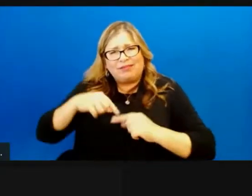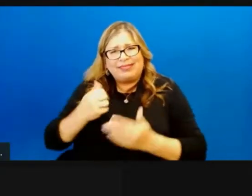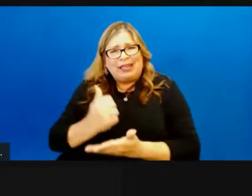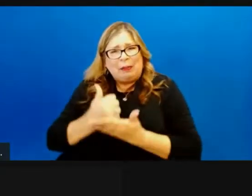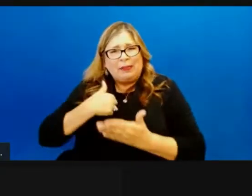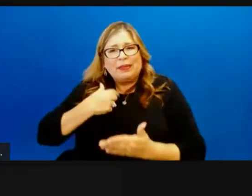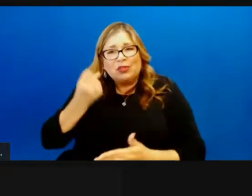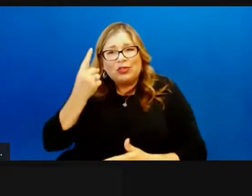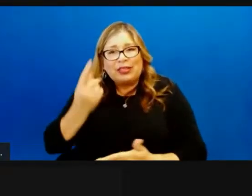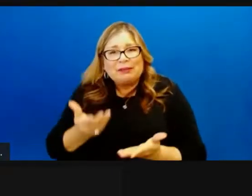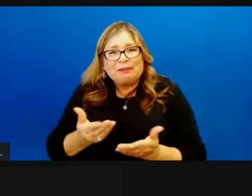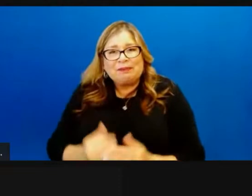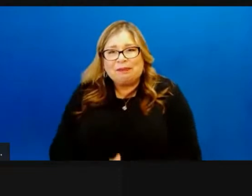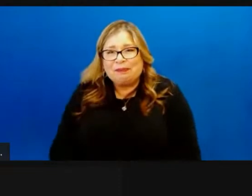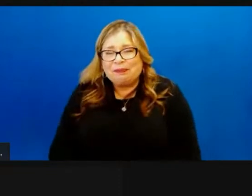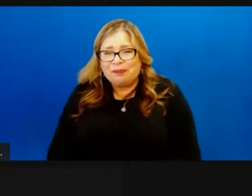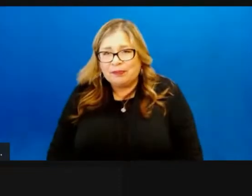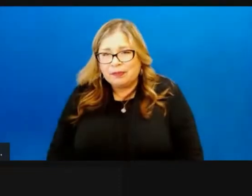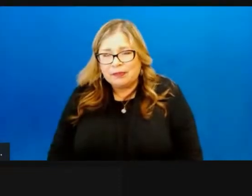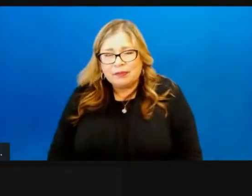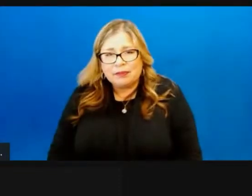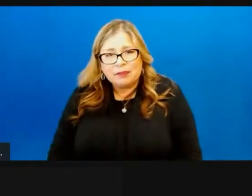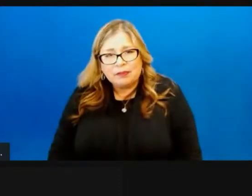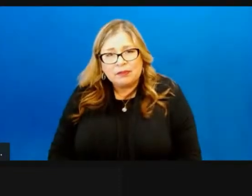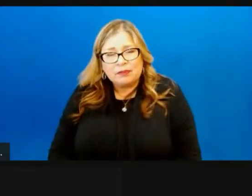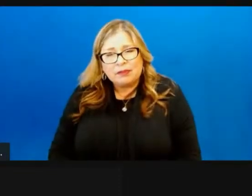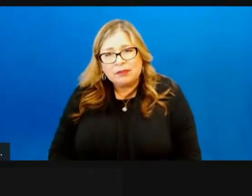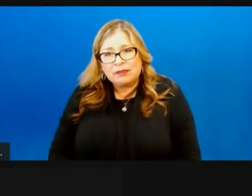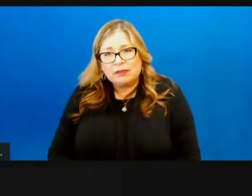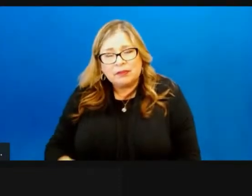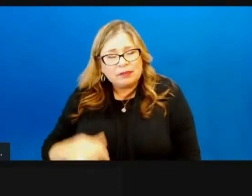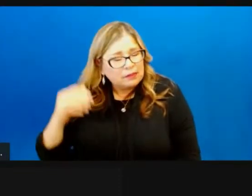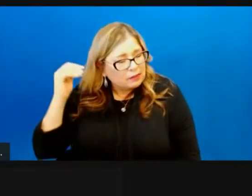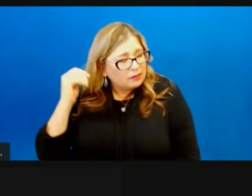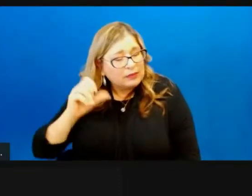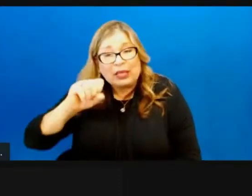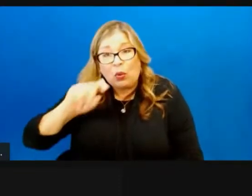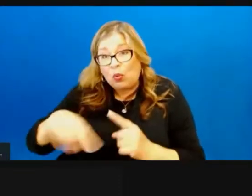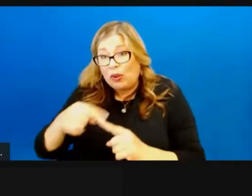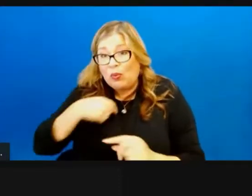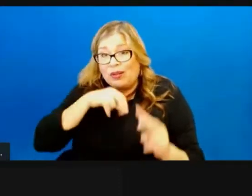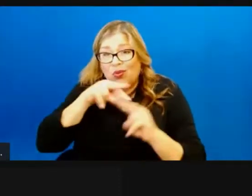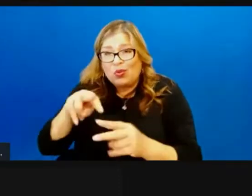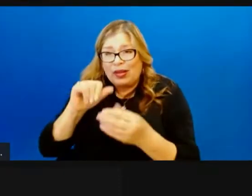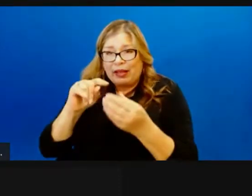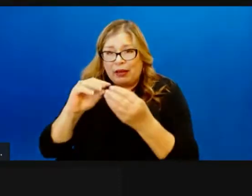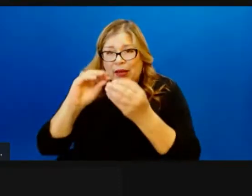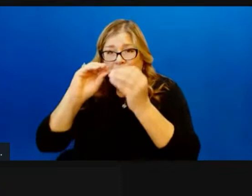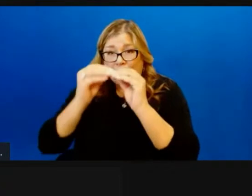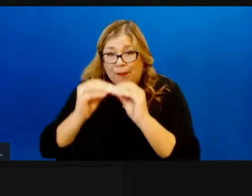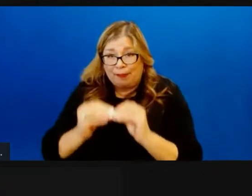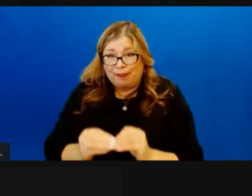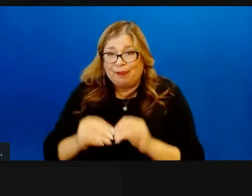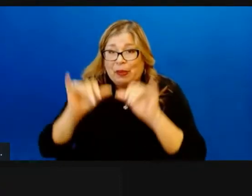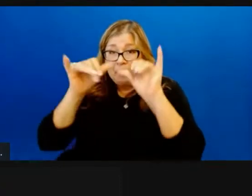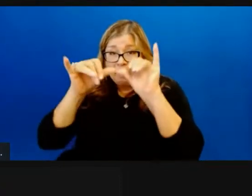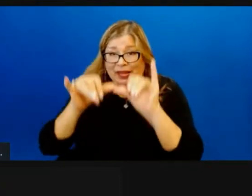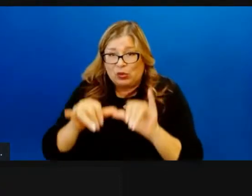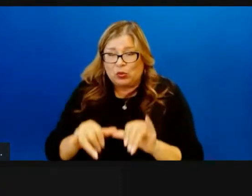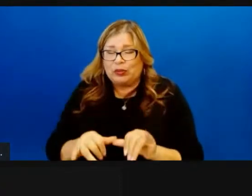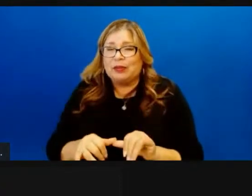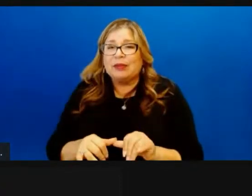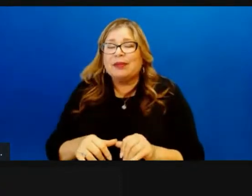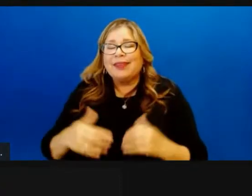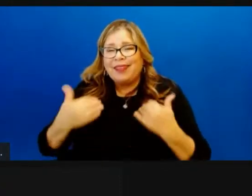Sure. I guess, when we look at metrics, there's a lot of different data points that one considers, and we